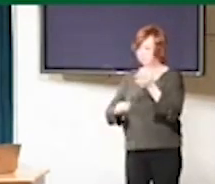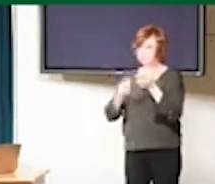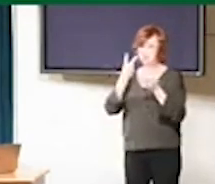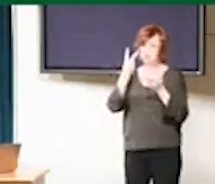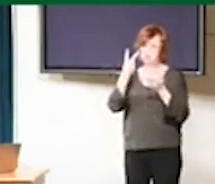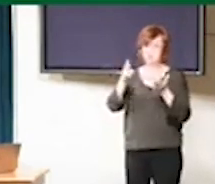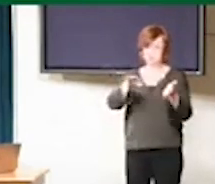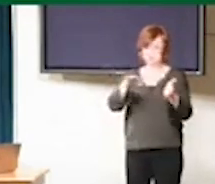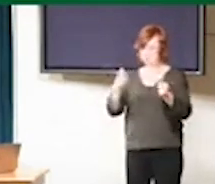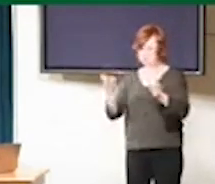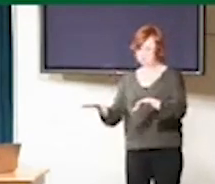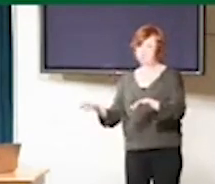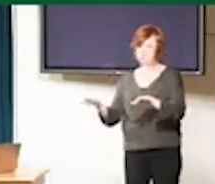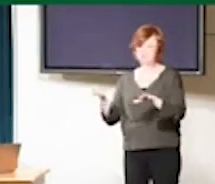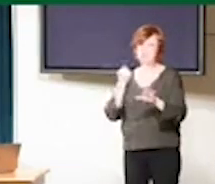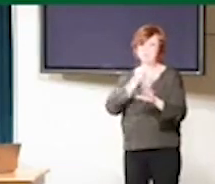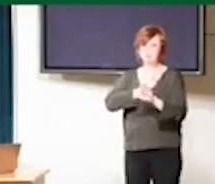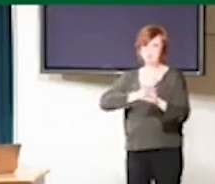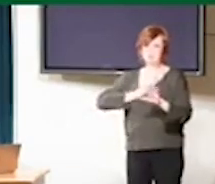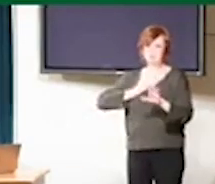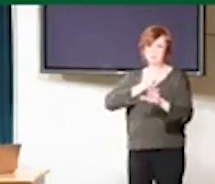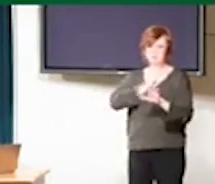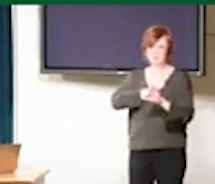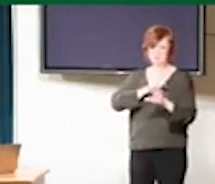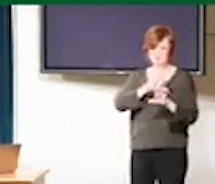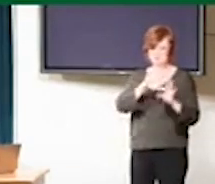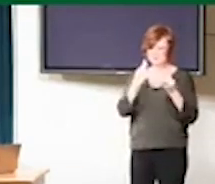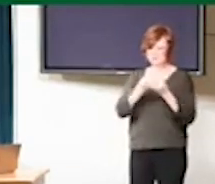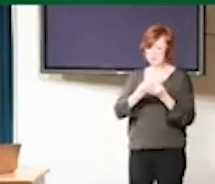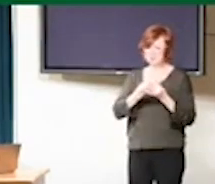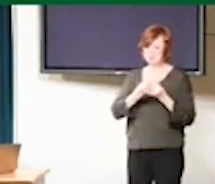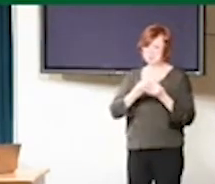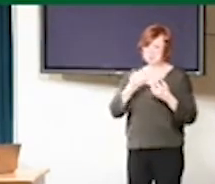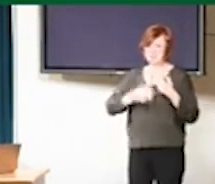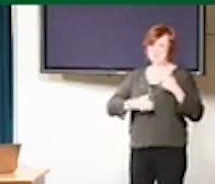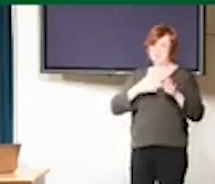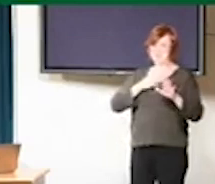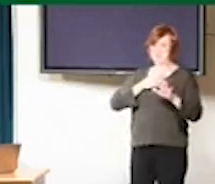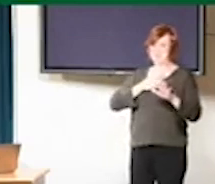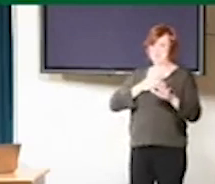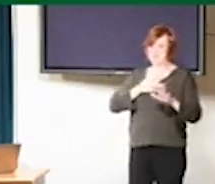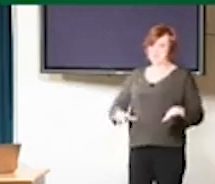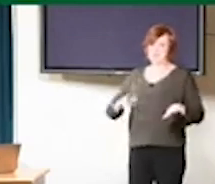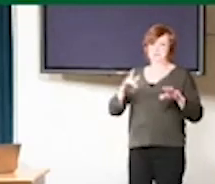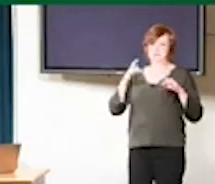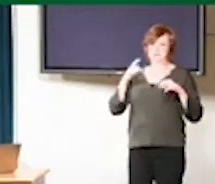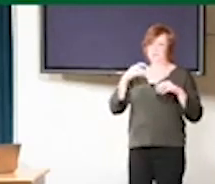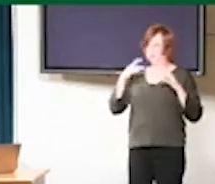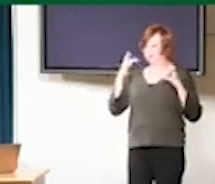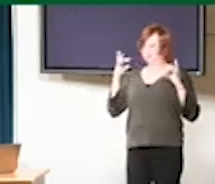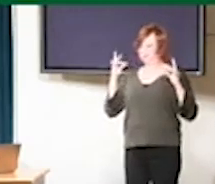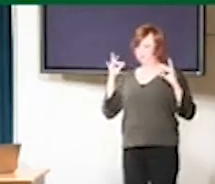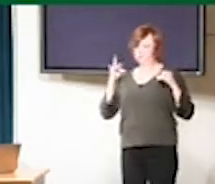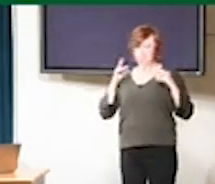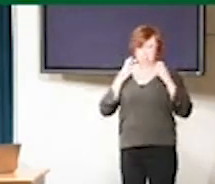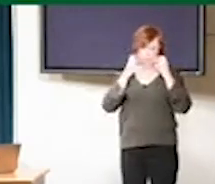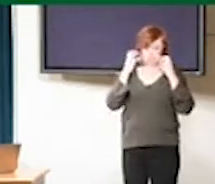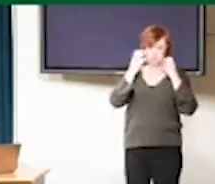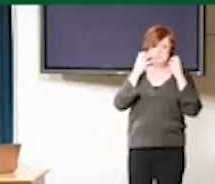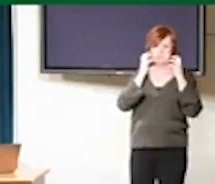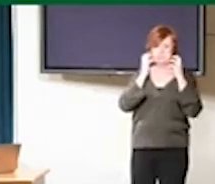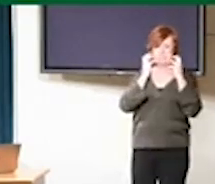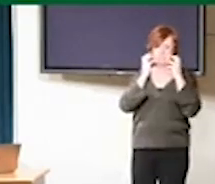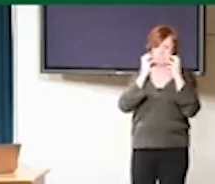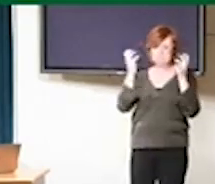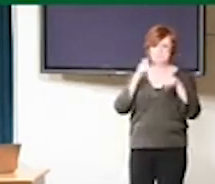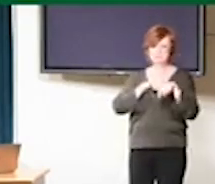this very difficult time. Today's sad news is a sobering reminder for us all that COVID-19 is a dangerous and a